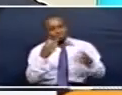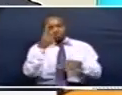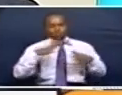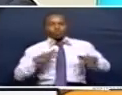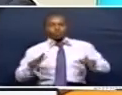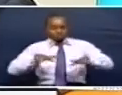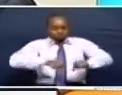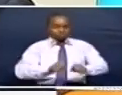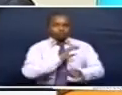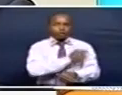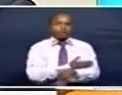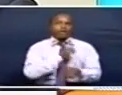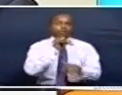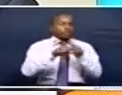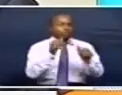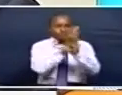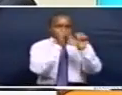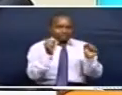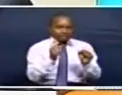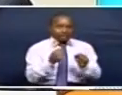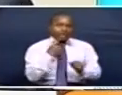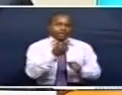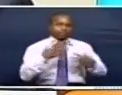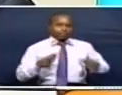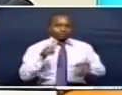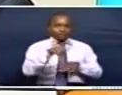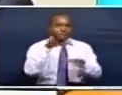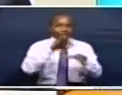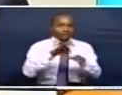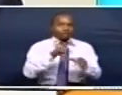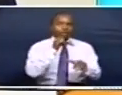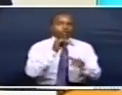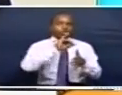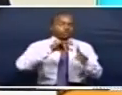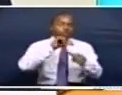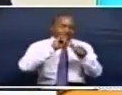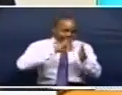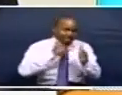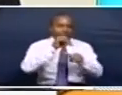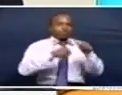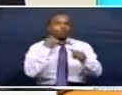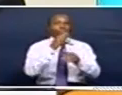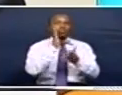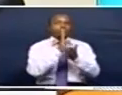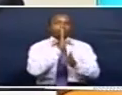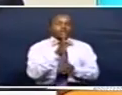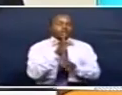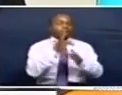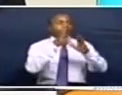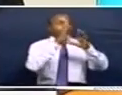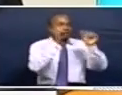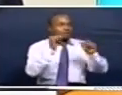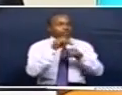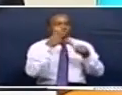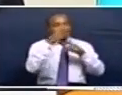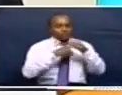the presidency. And I tell people, these elections are not just about who will be president. They are about the 47 governors,